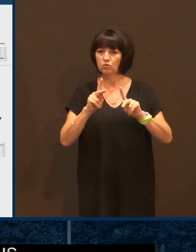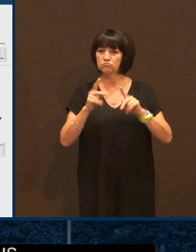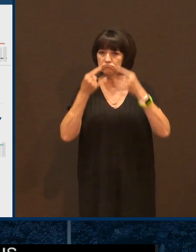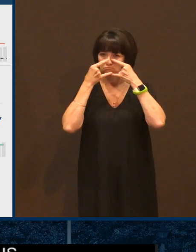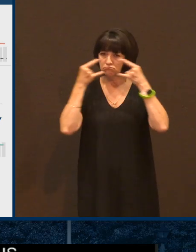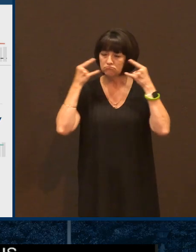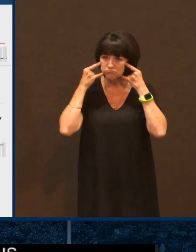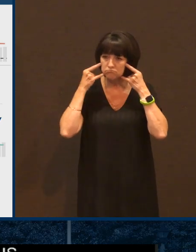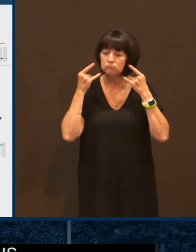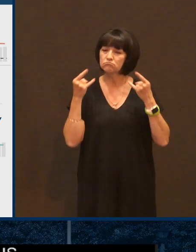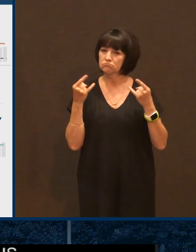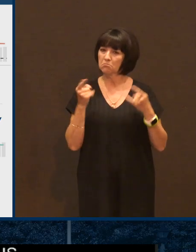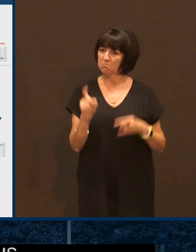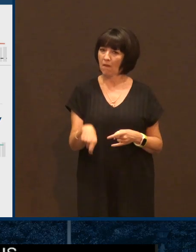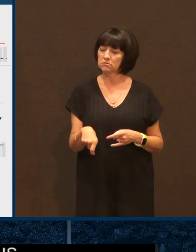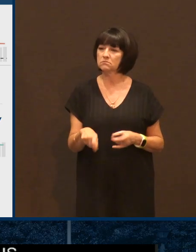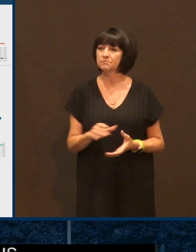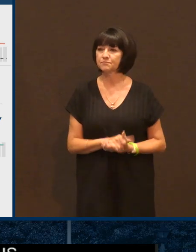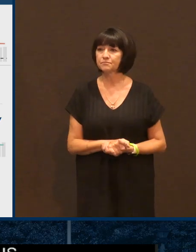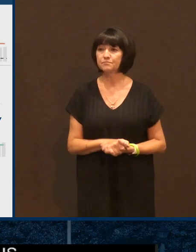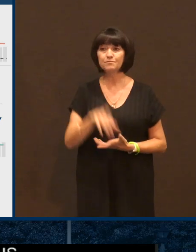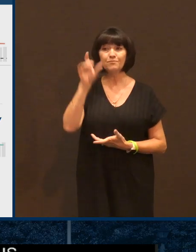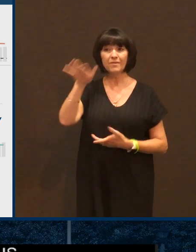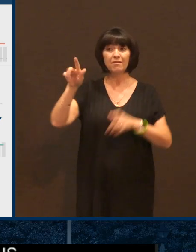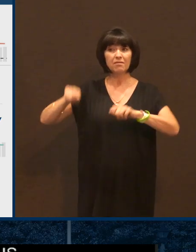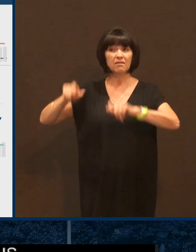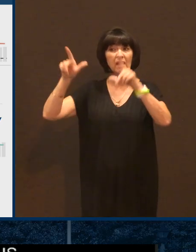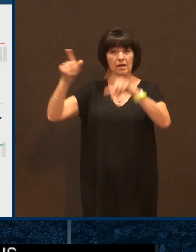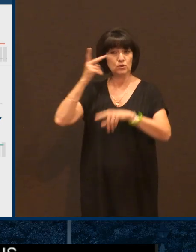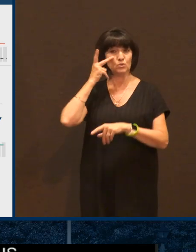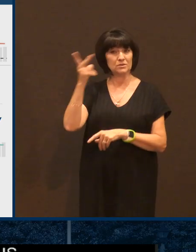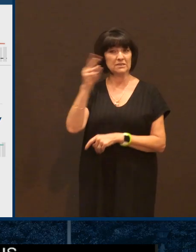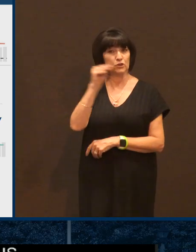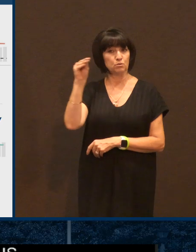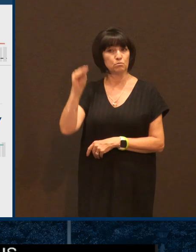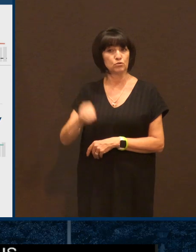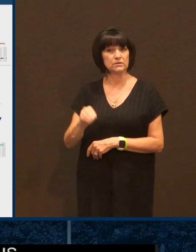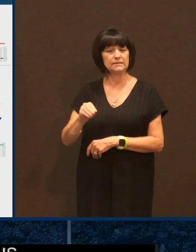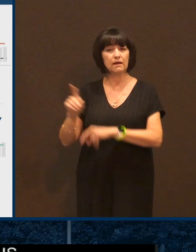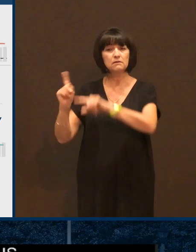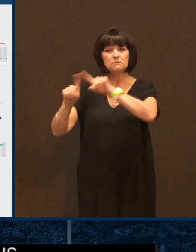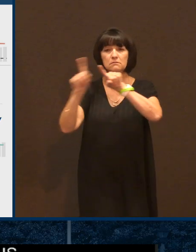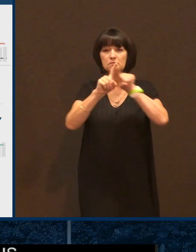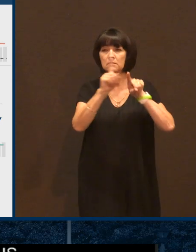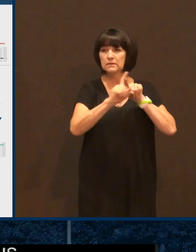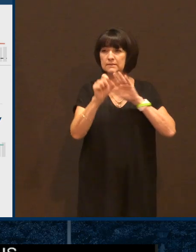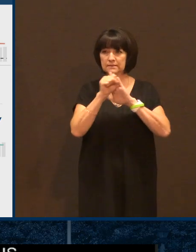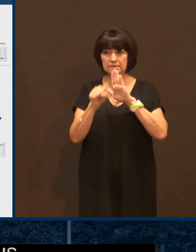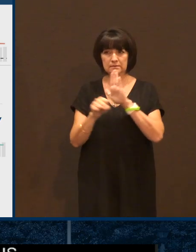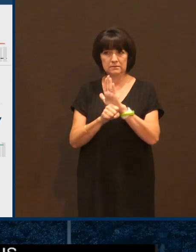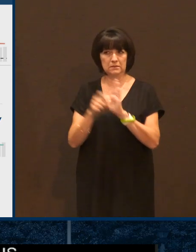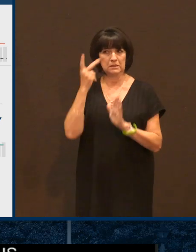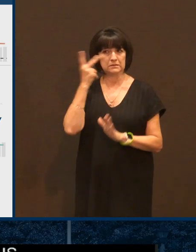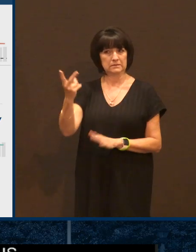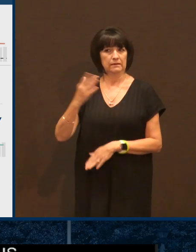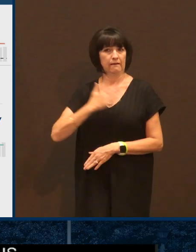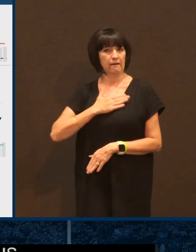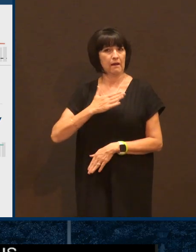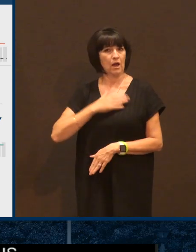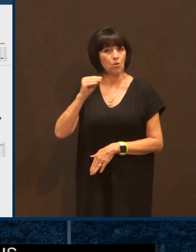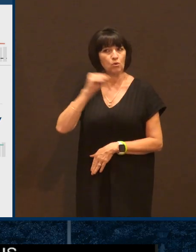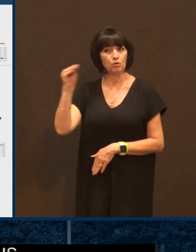here's a slide that shows the percent positive. You can see now where we're under 5%